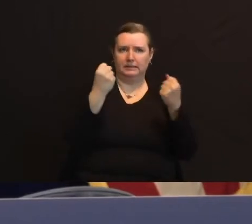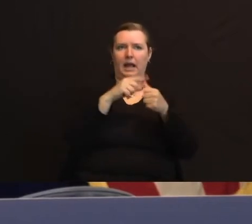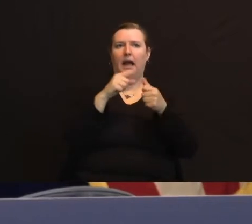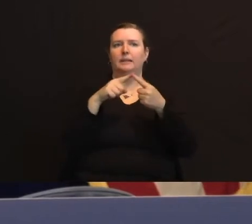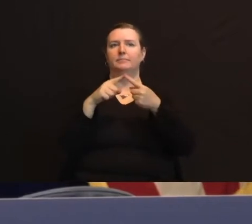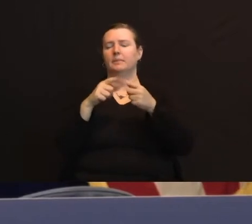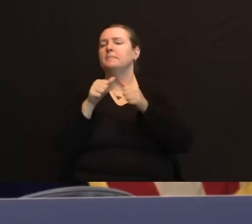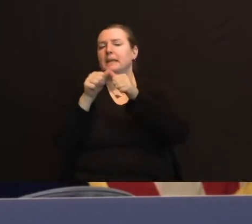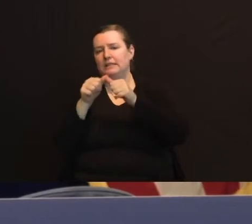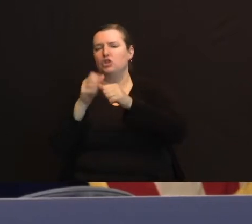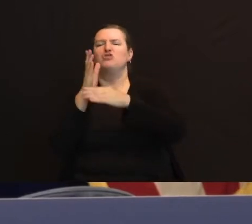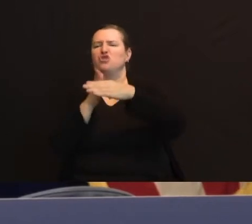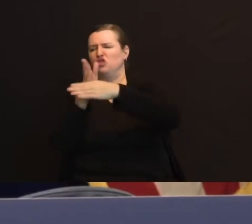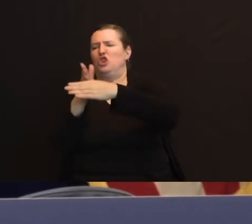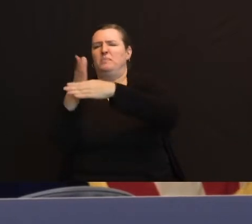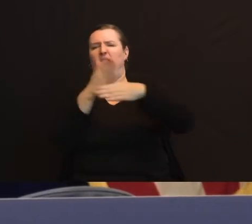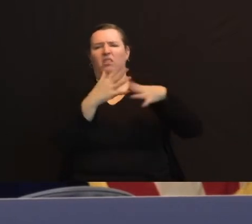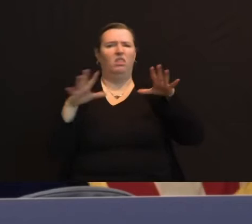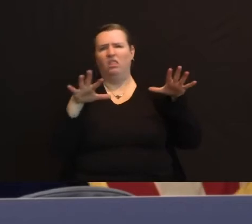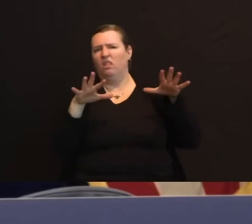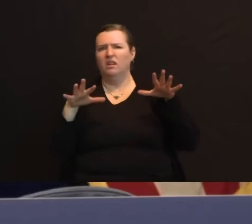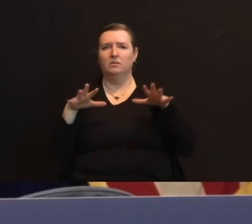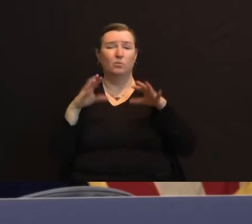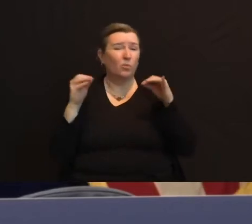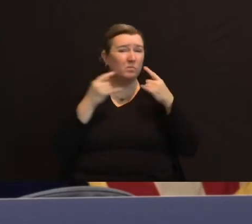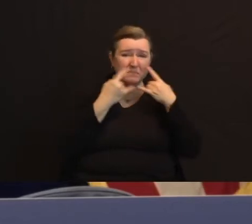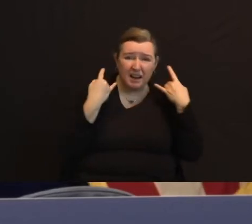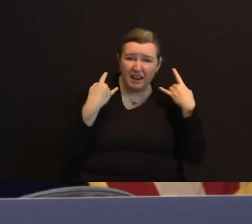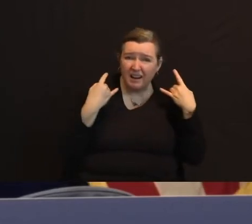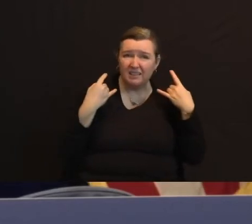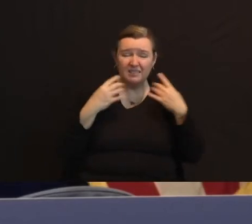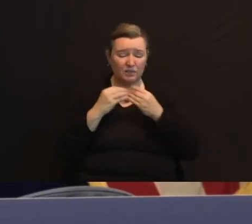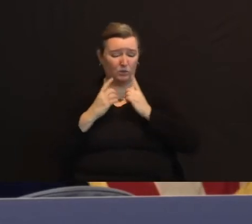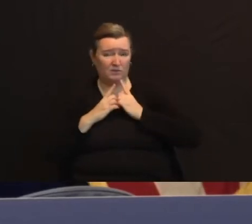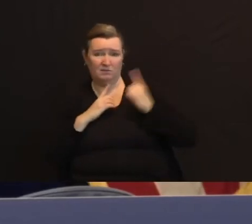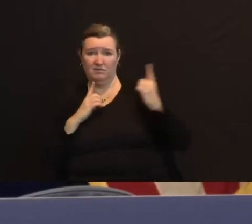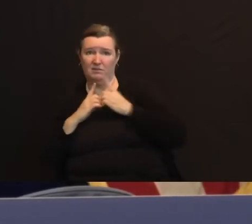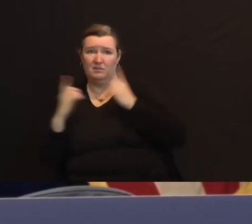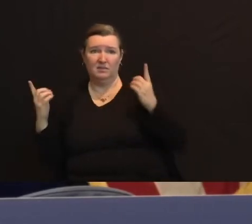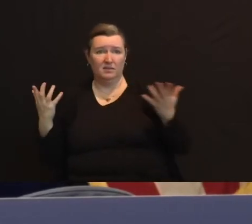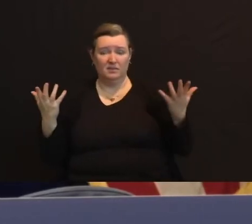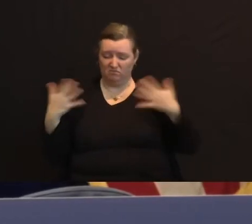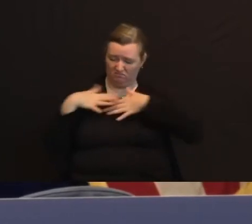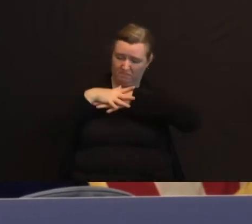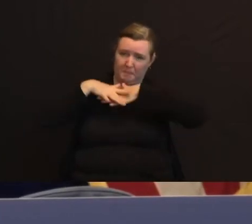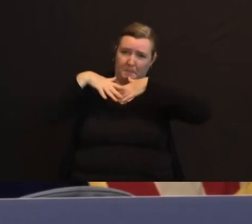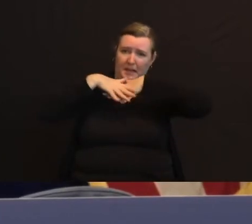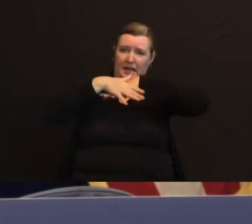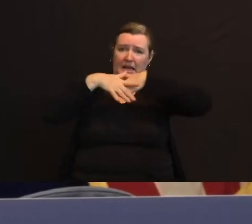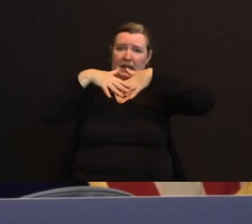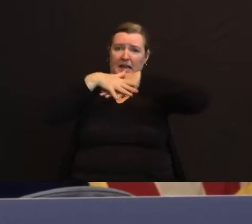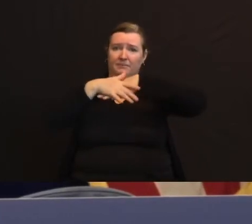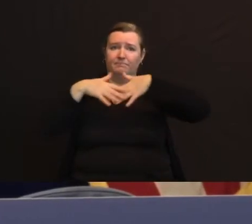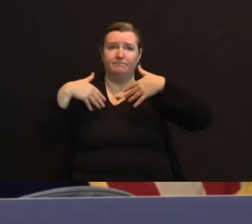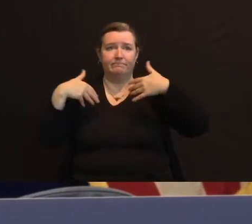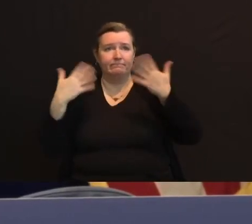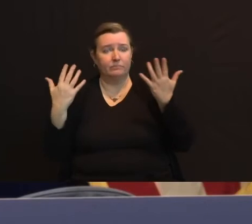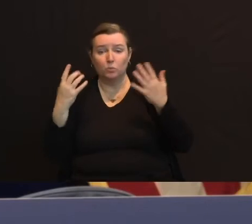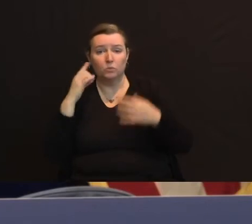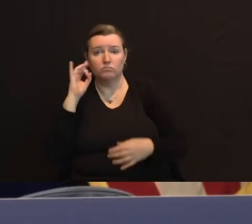facial coverings, no social distancing, and well over the capacity. With regard to